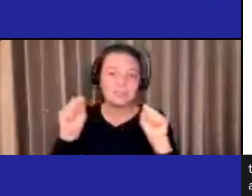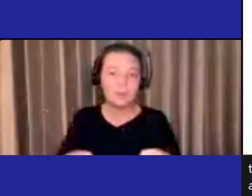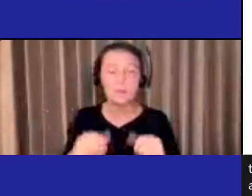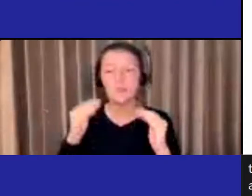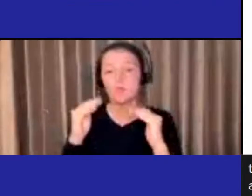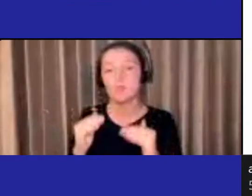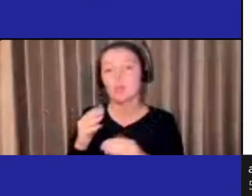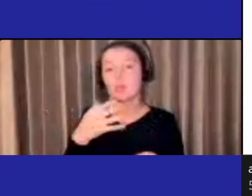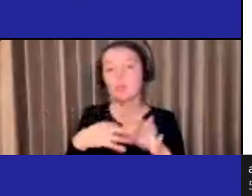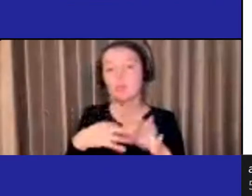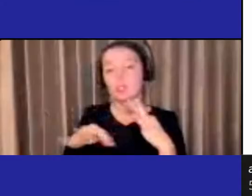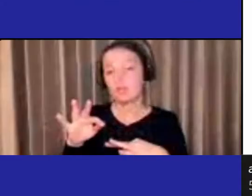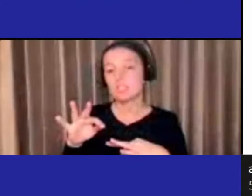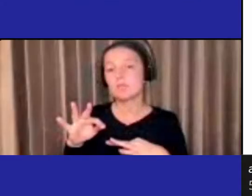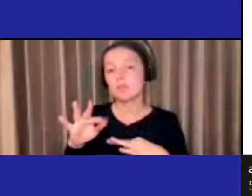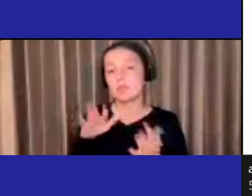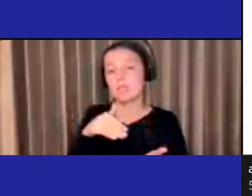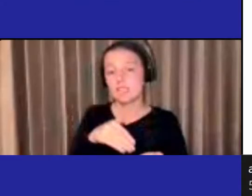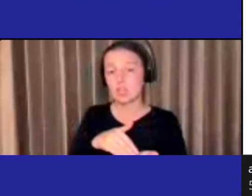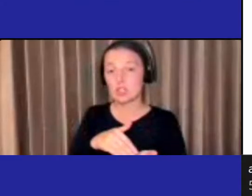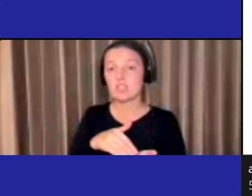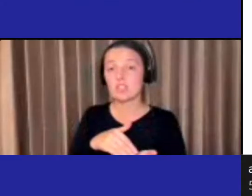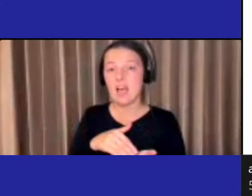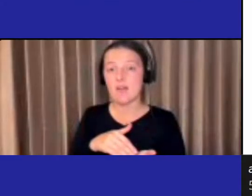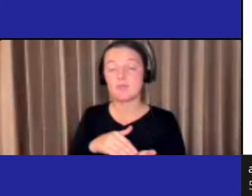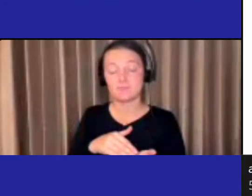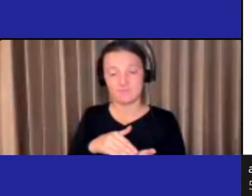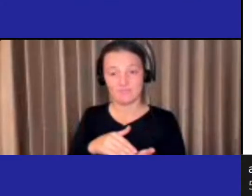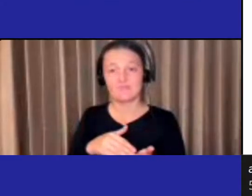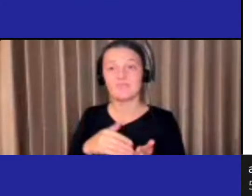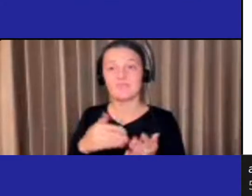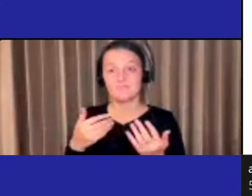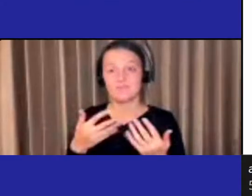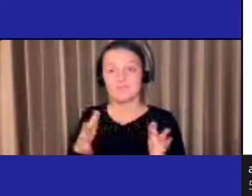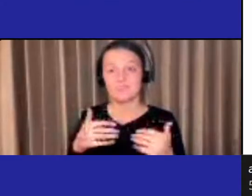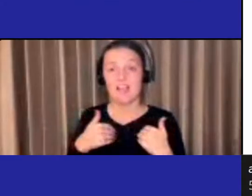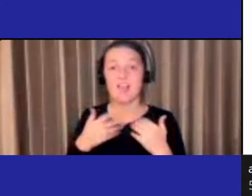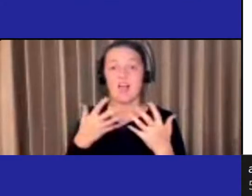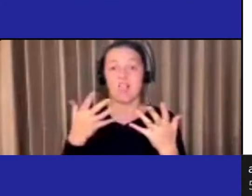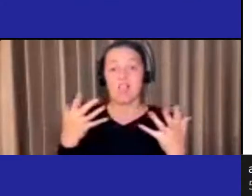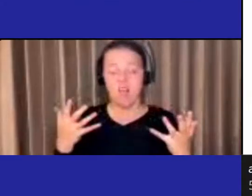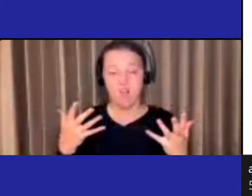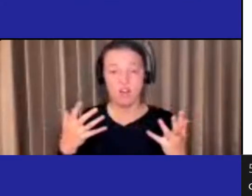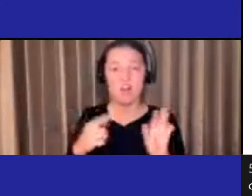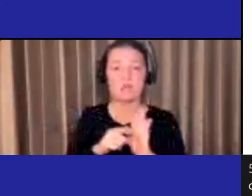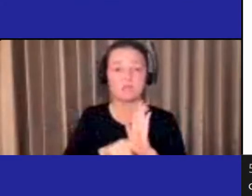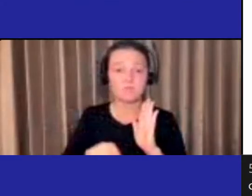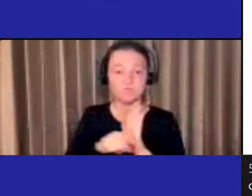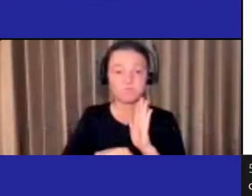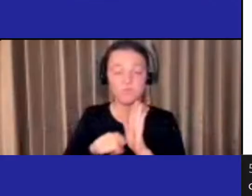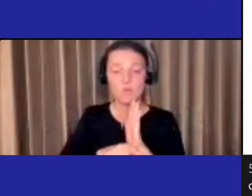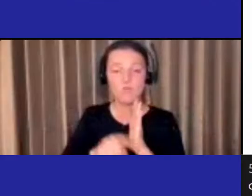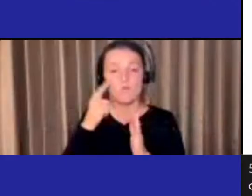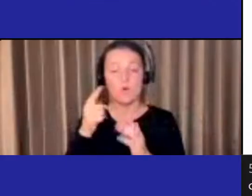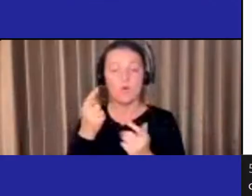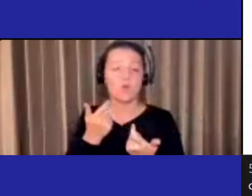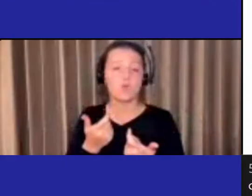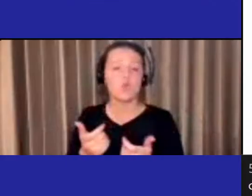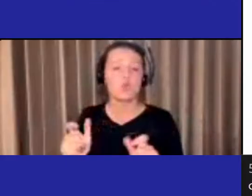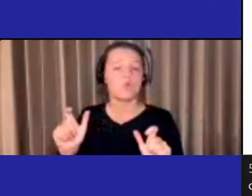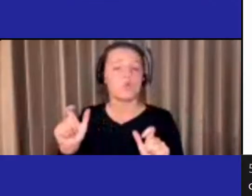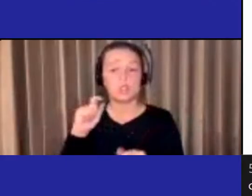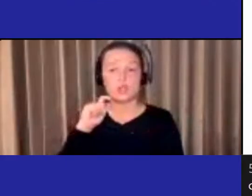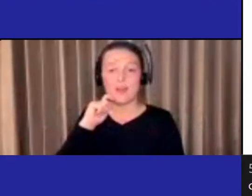criticism for the huge racial and ethnic disparities on who's getting kidneys. So it's in their